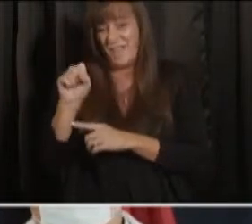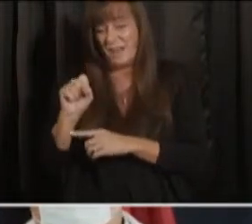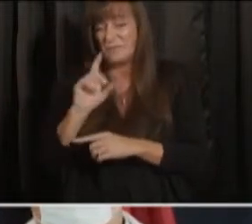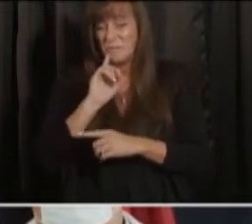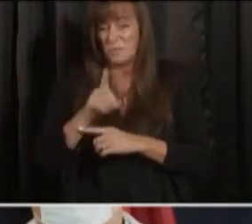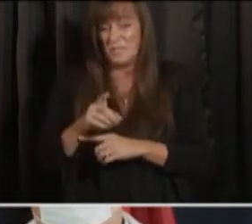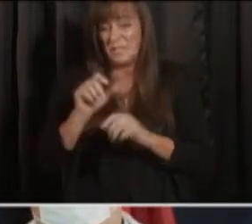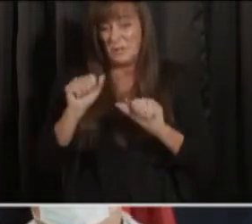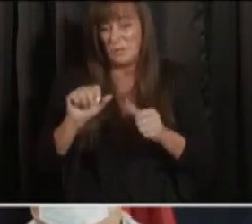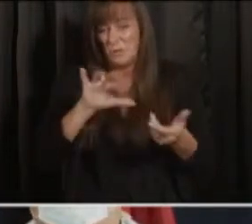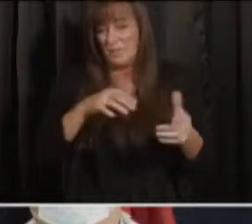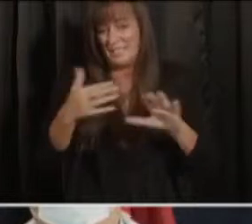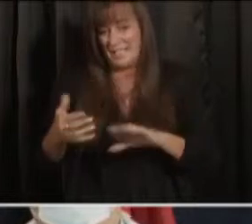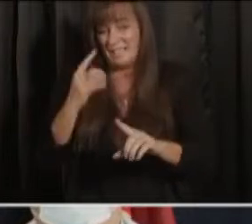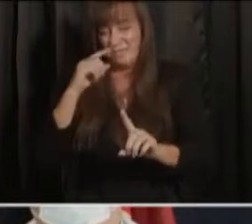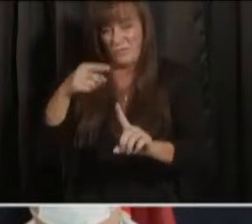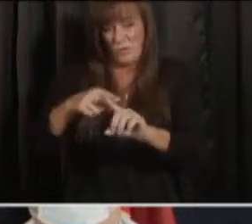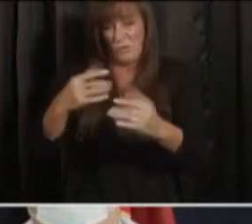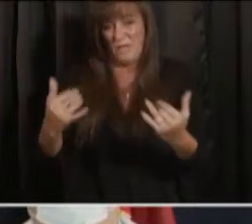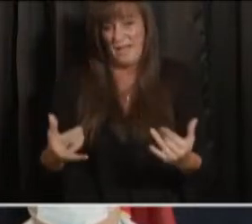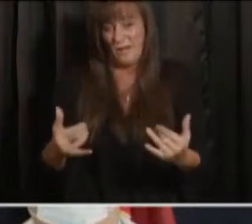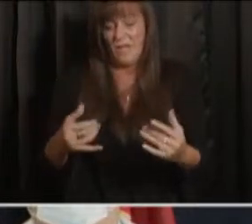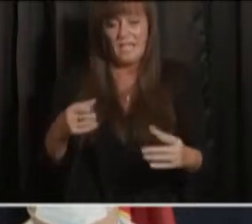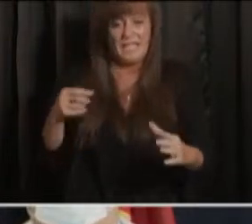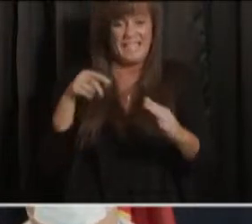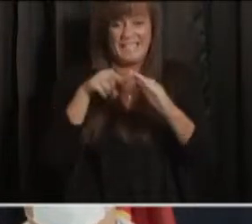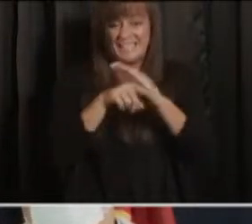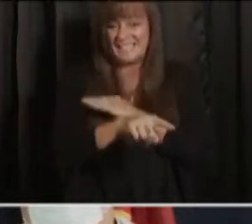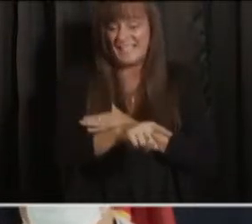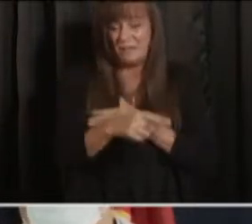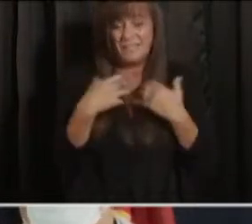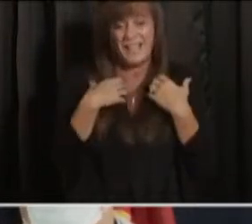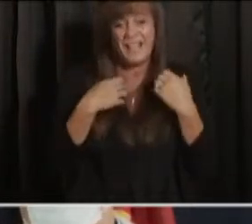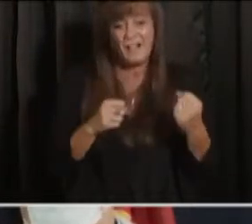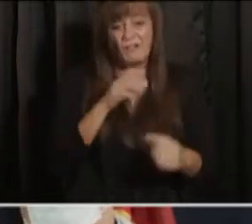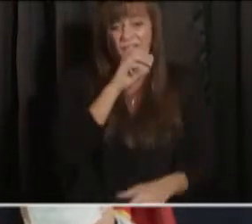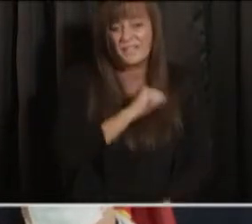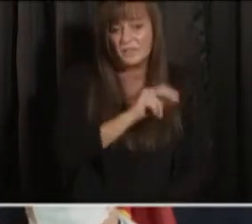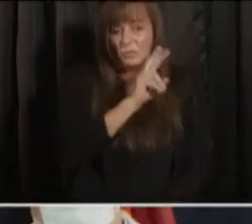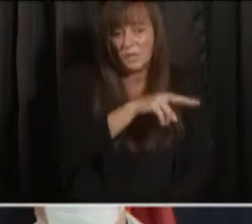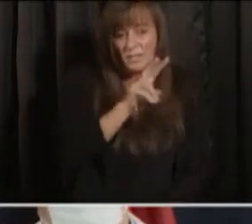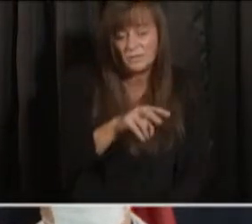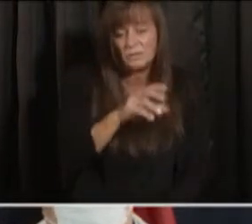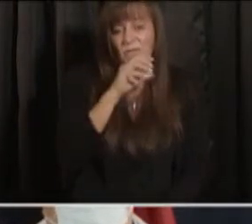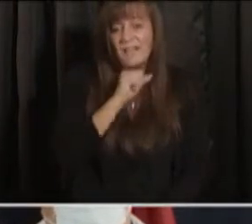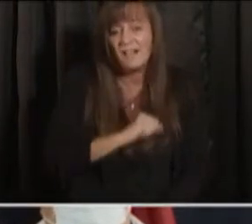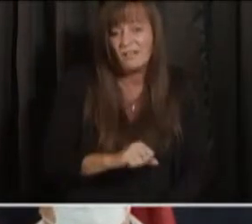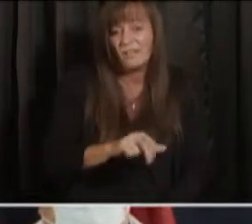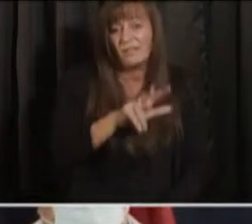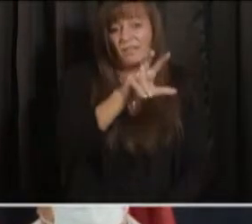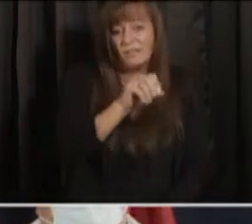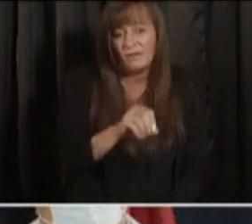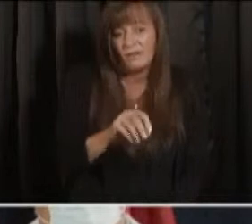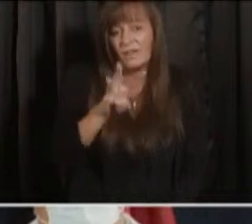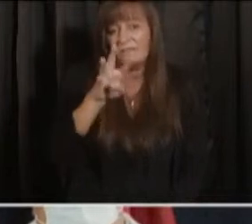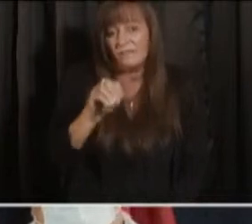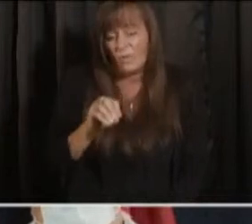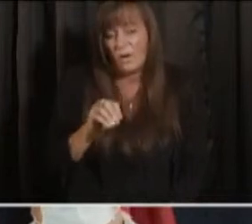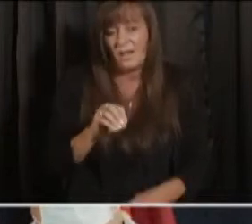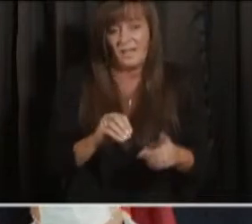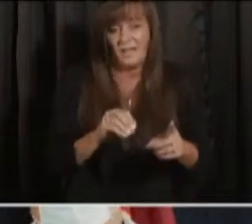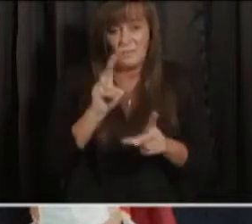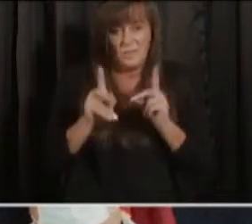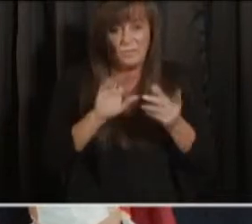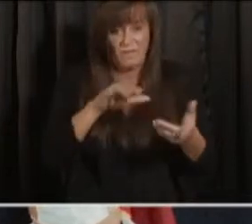the dice if you get it. It's killed perfectly healthy 22-year-olds, 32-year-olds, 40-year-olds. And when you get vaccinated, it